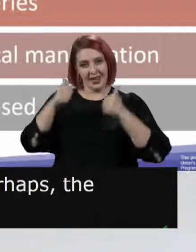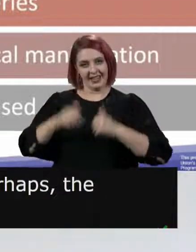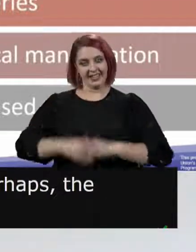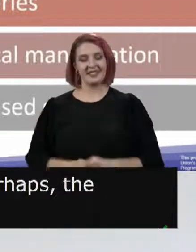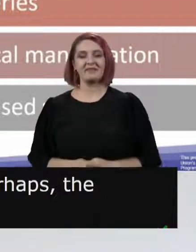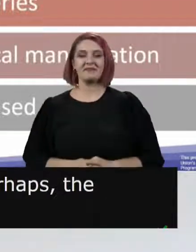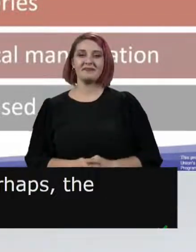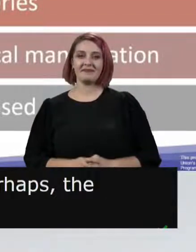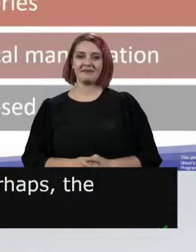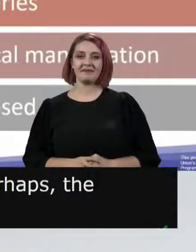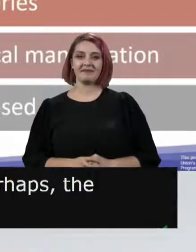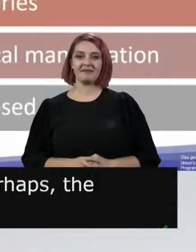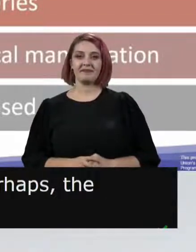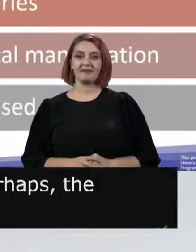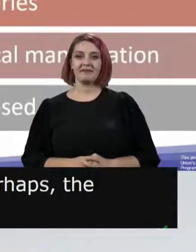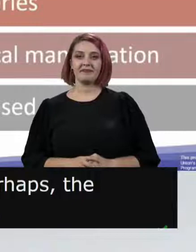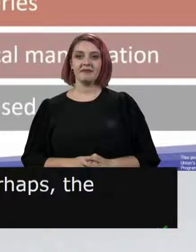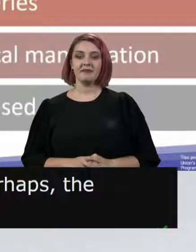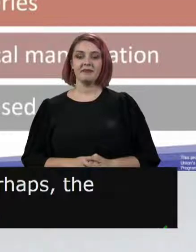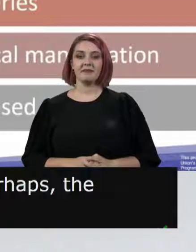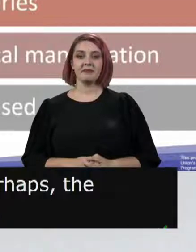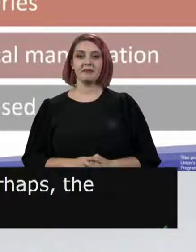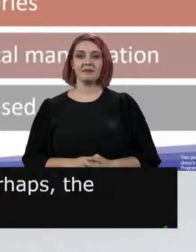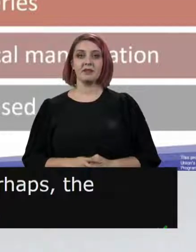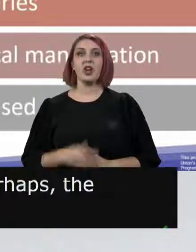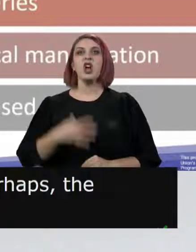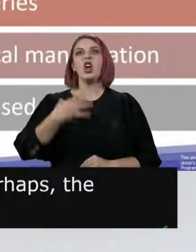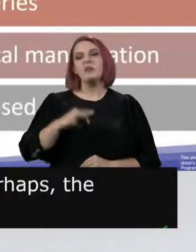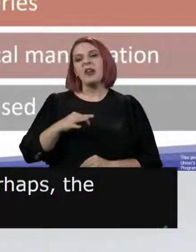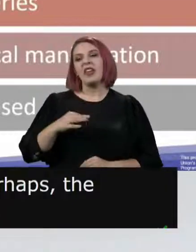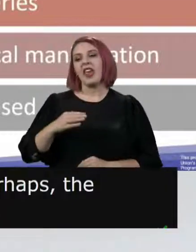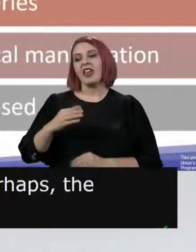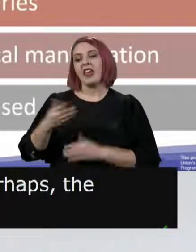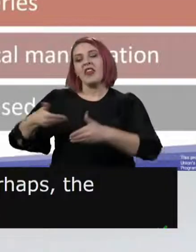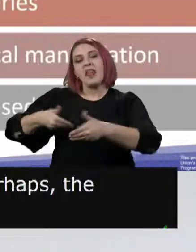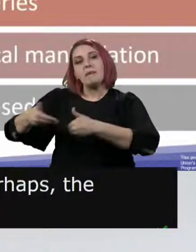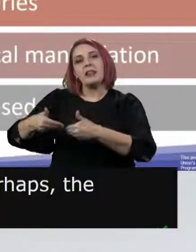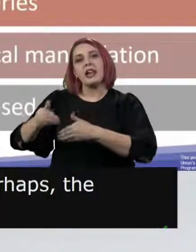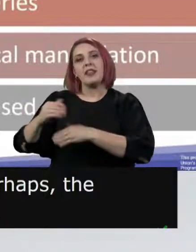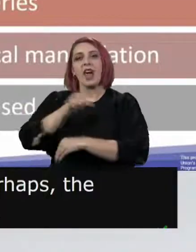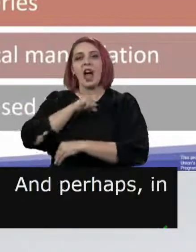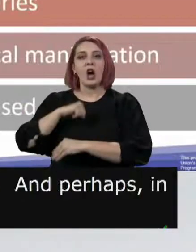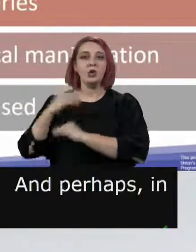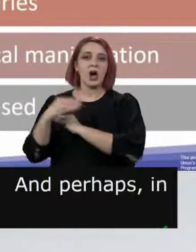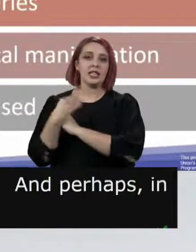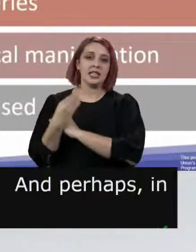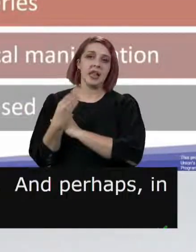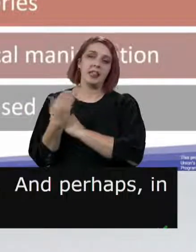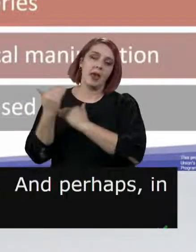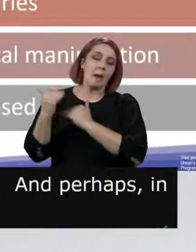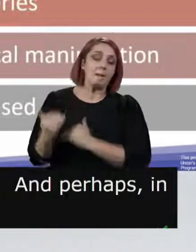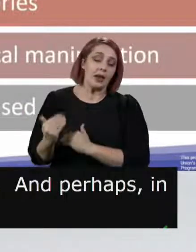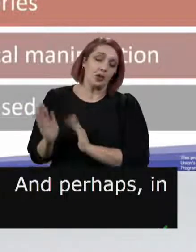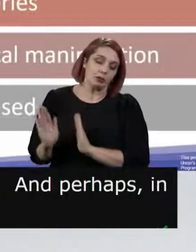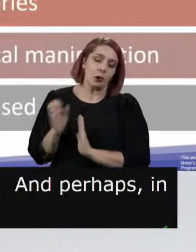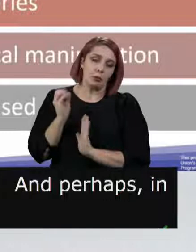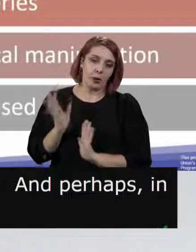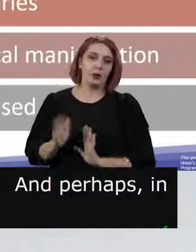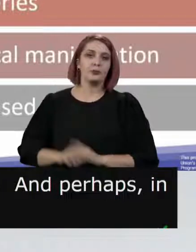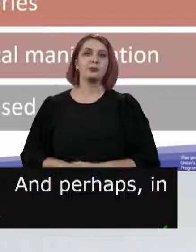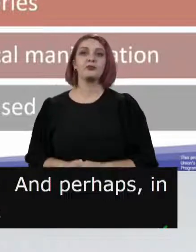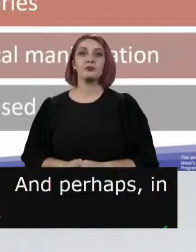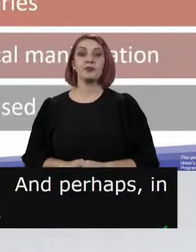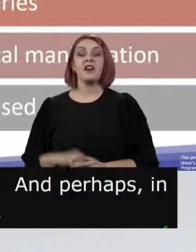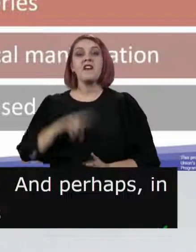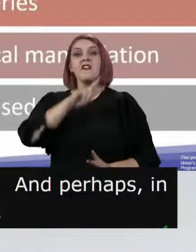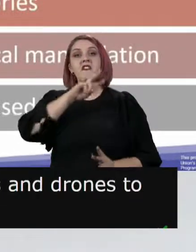And perhaps in some ways we've seen the value of such robotics and drones to mean that we need to travel less, such